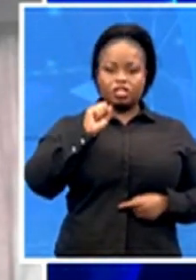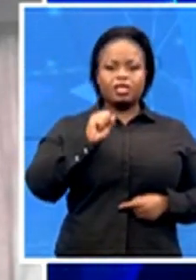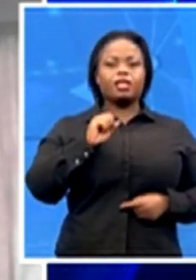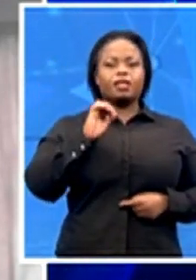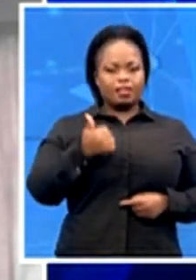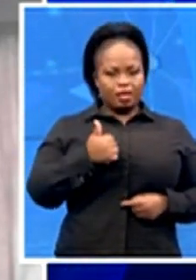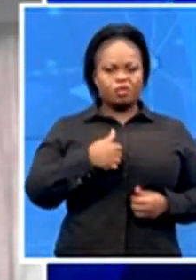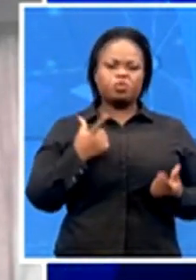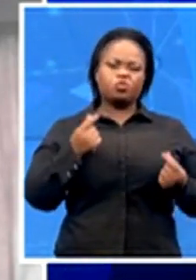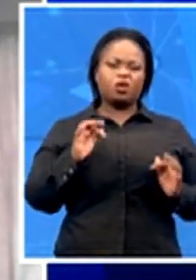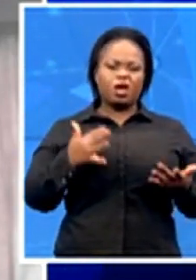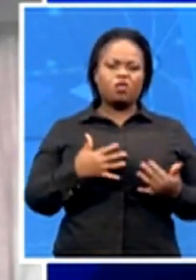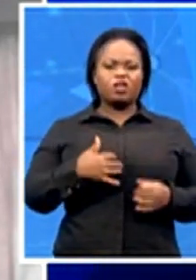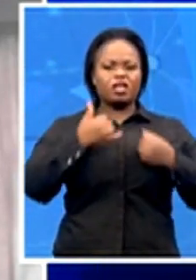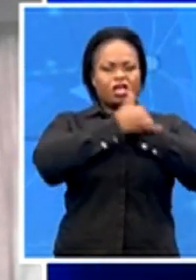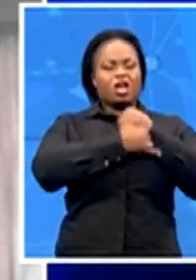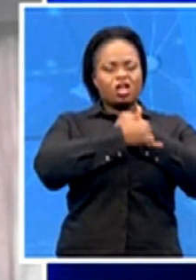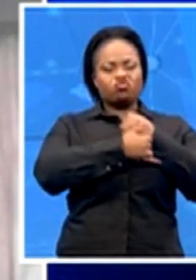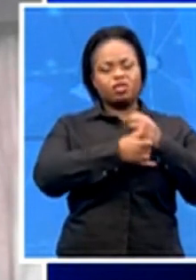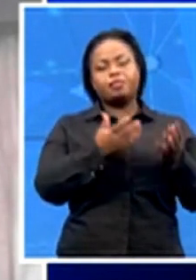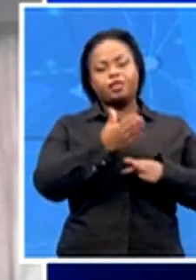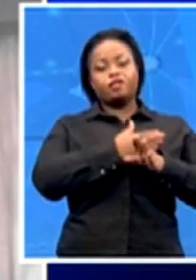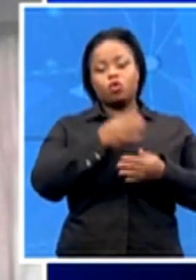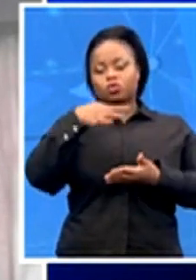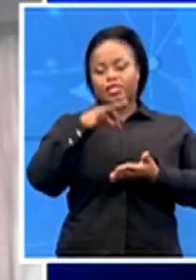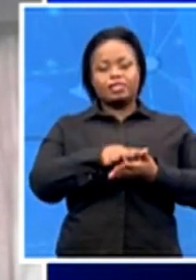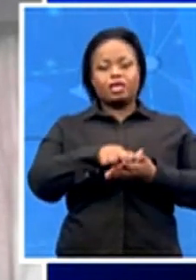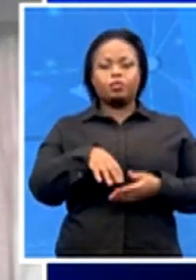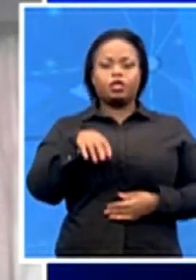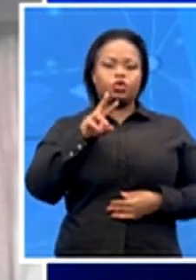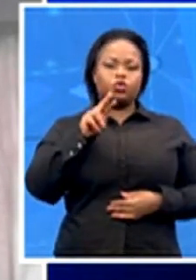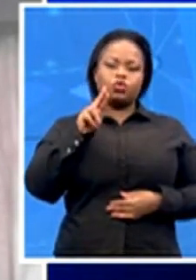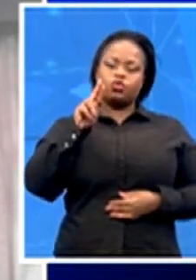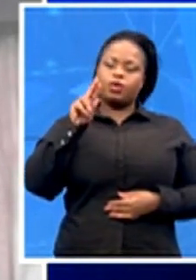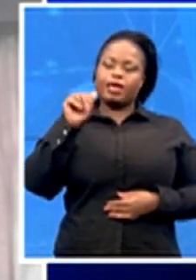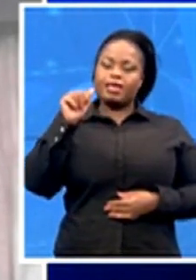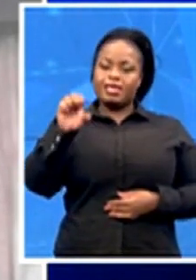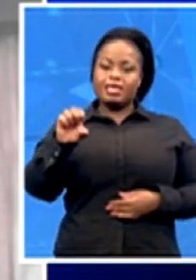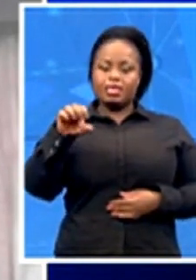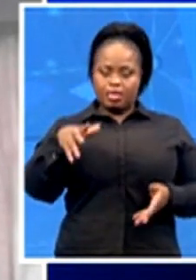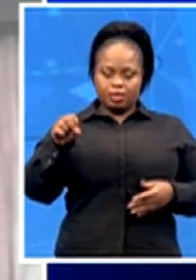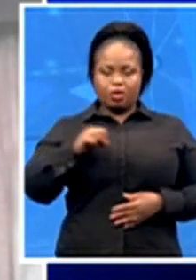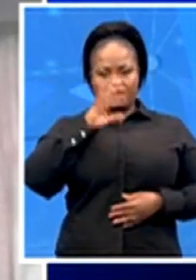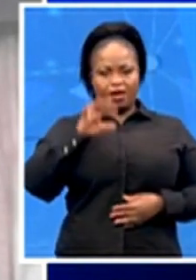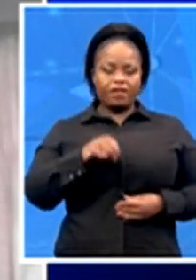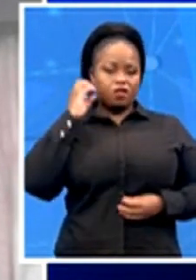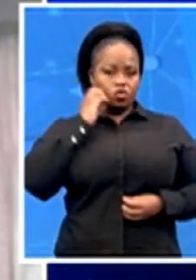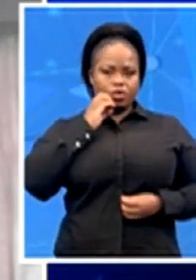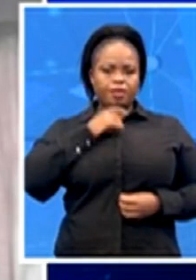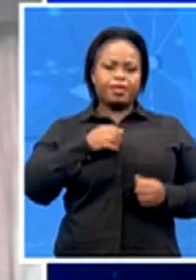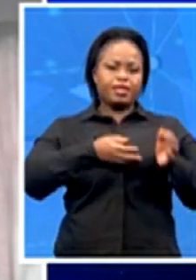treaty was actually signed by the UAE in South Africa. We were requested to first have a case against them,